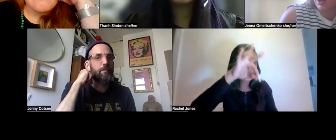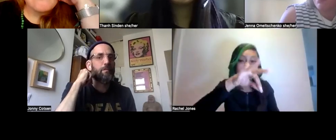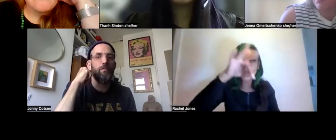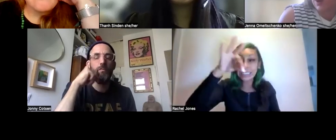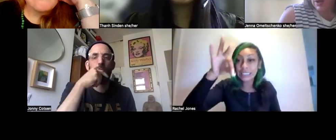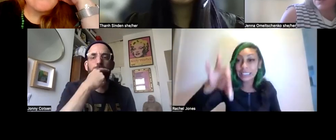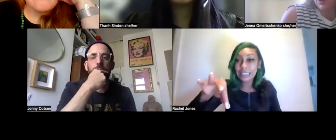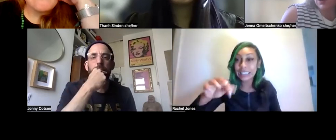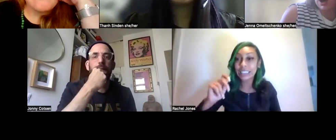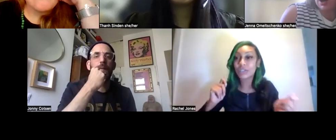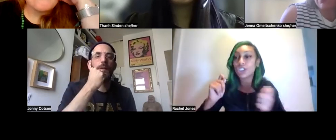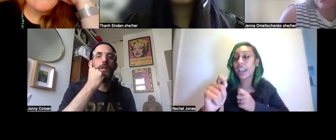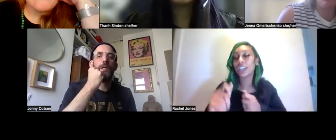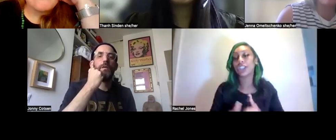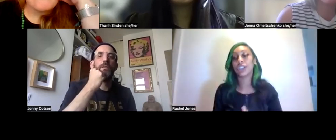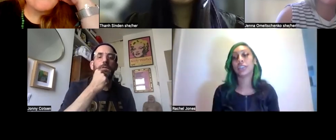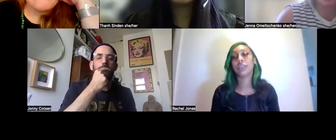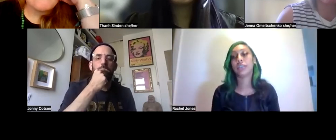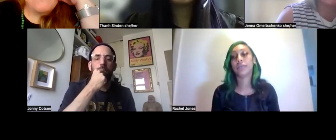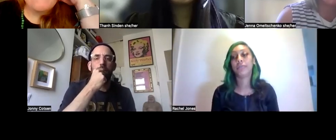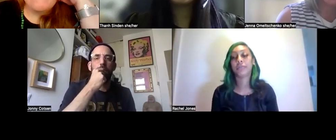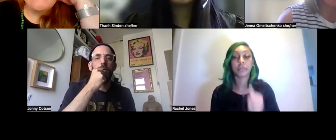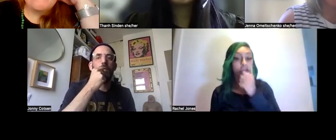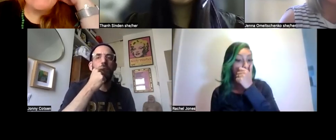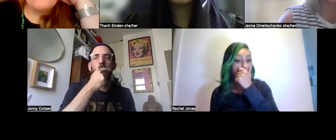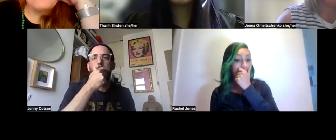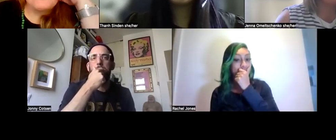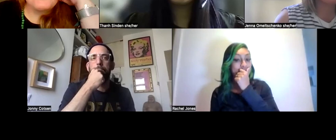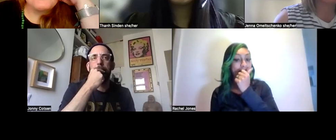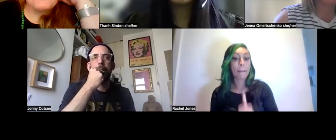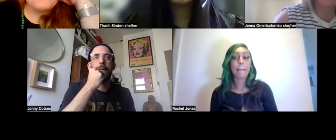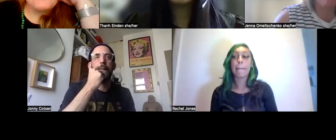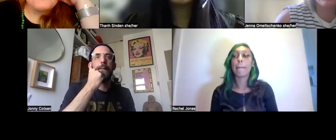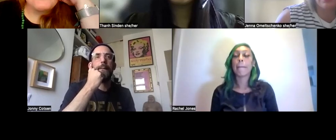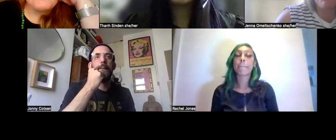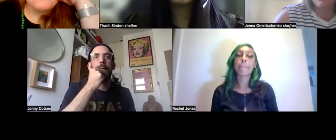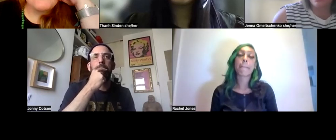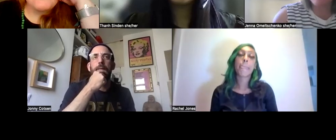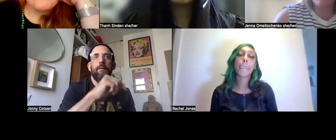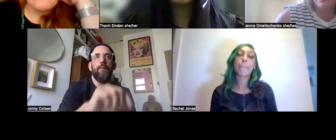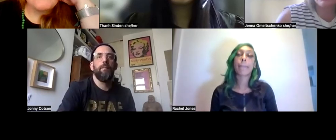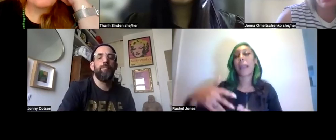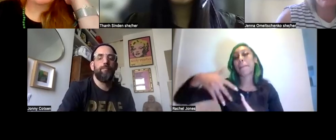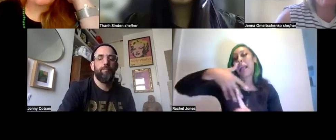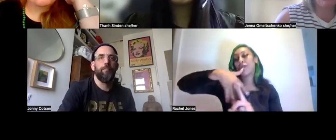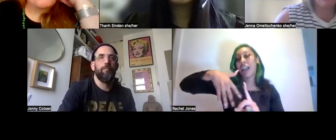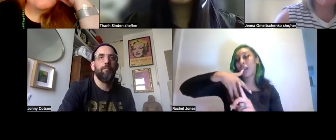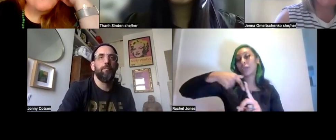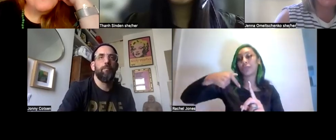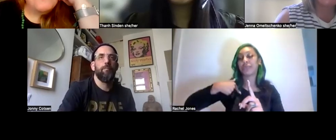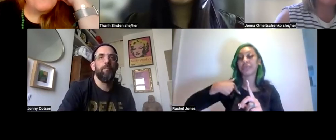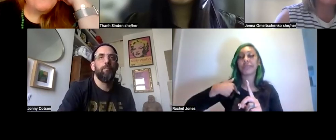be quite useful or interesting, hopefully. But I guess a bit of background. I've been at the National Theatre